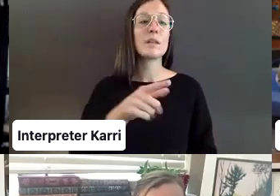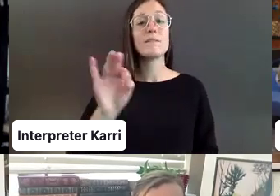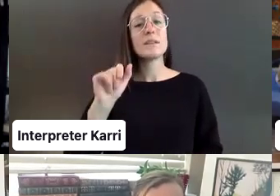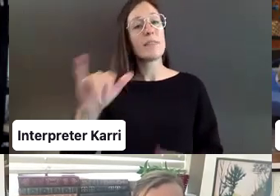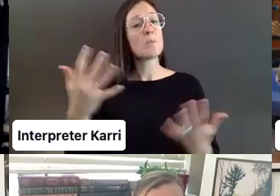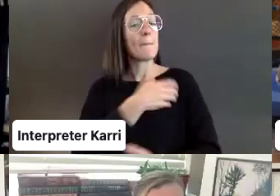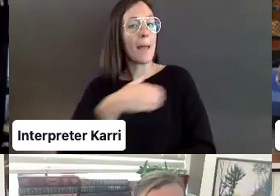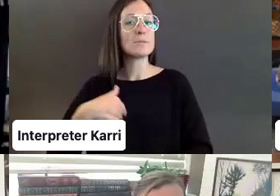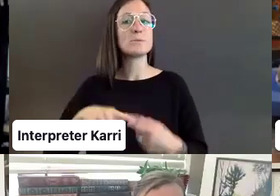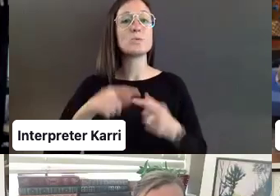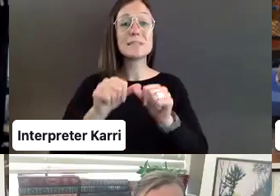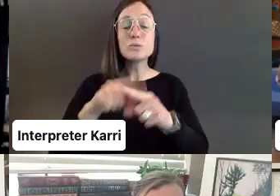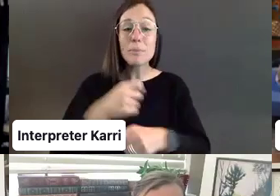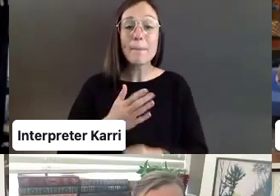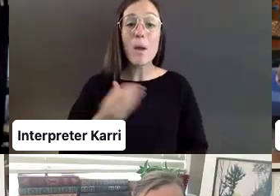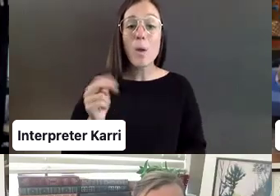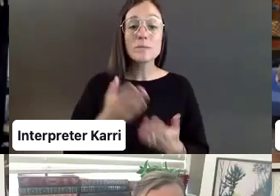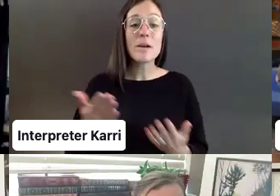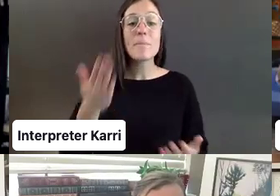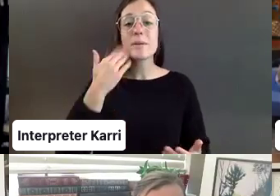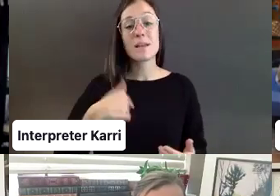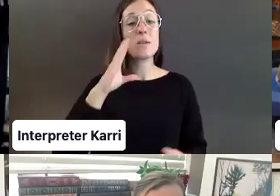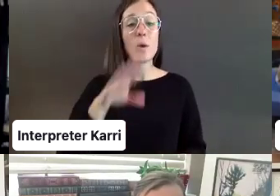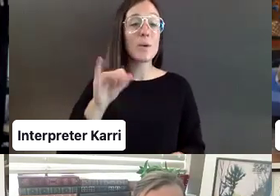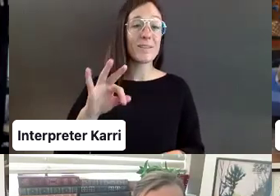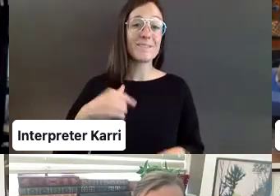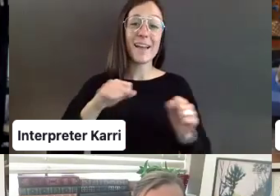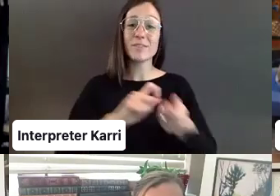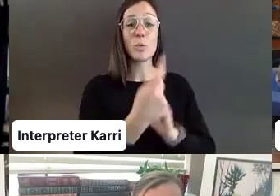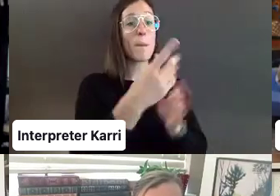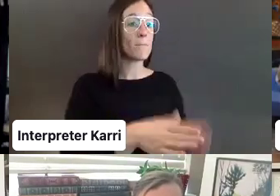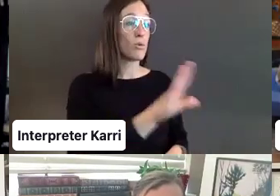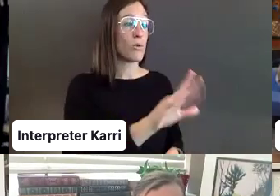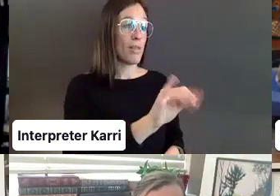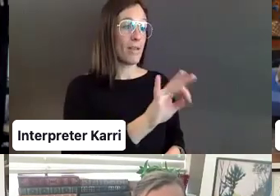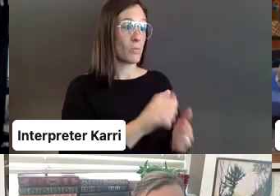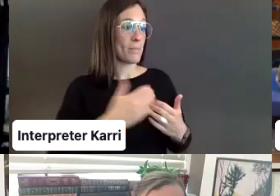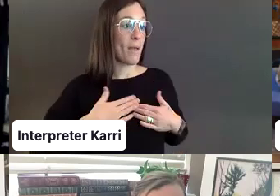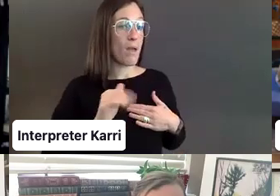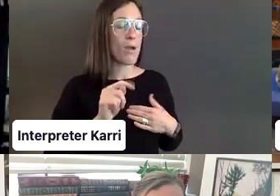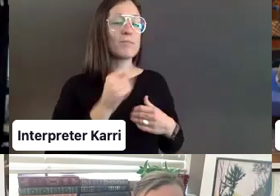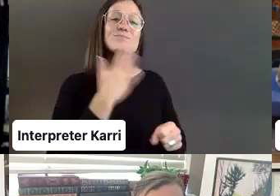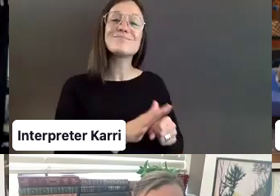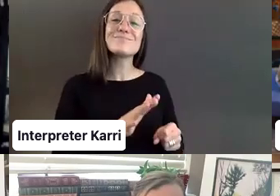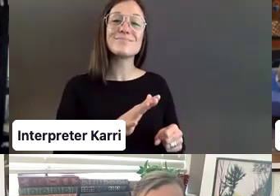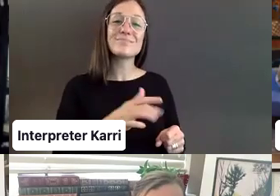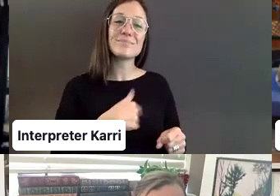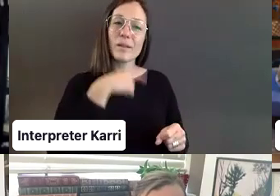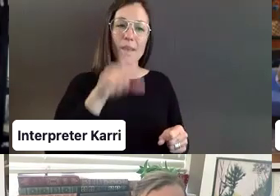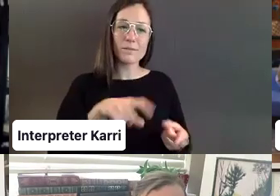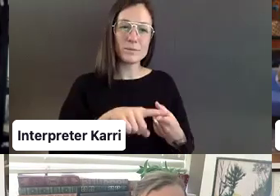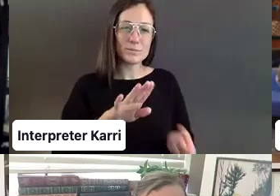making my own stuff, because I know that, if you could change one person's life with your art, then it's enough. And you don't need to